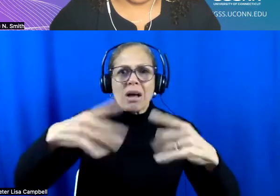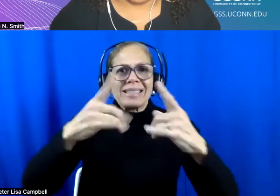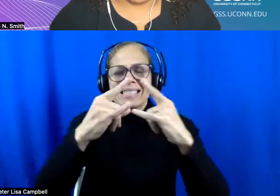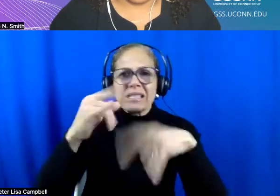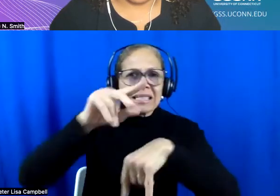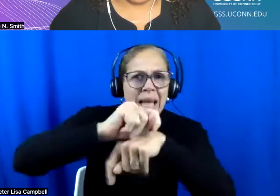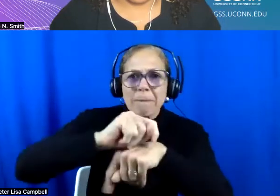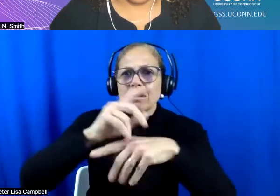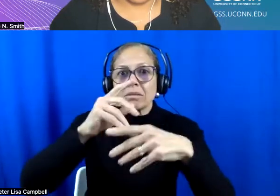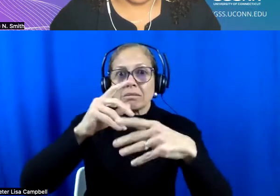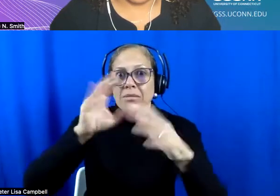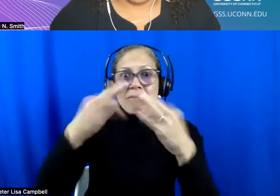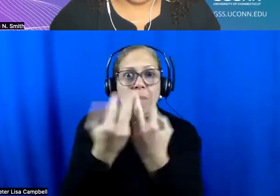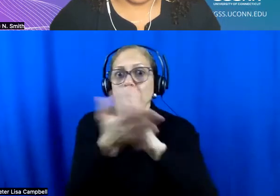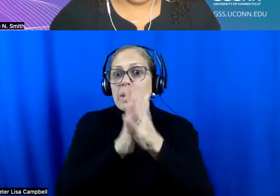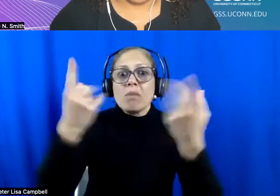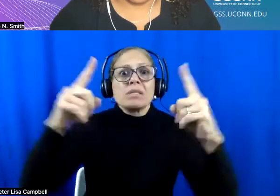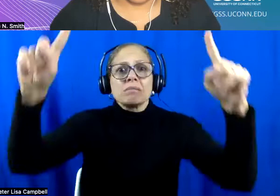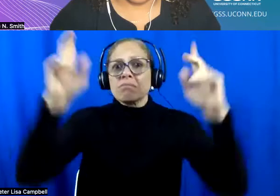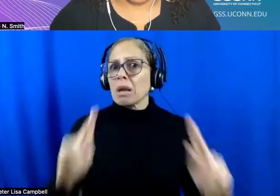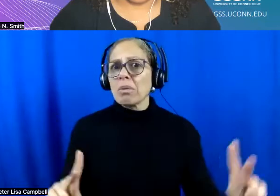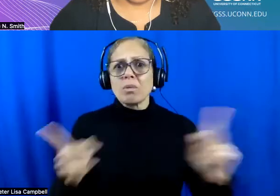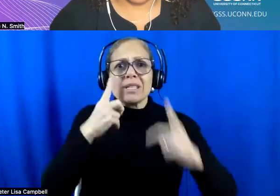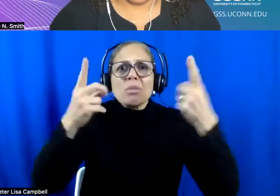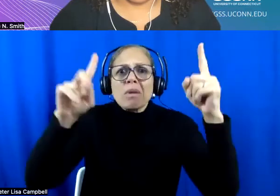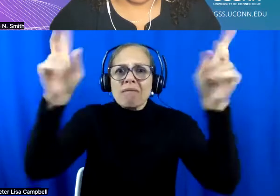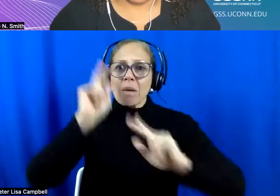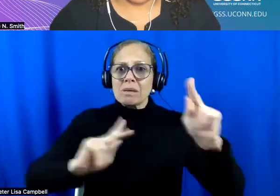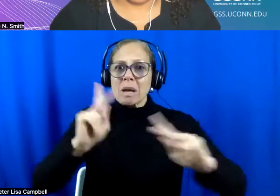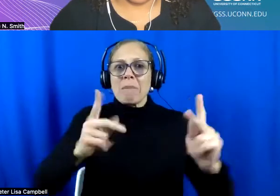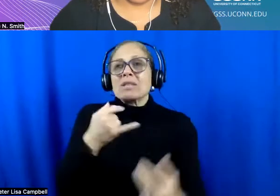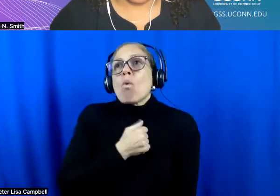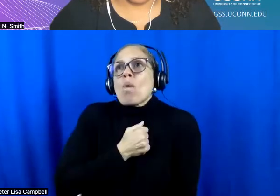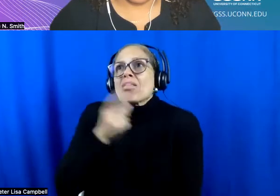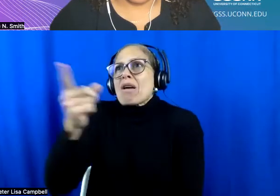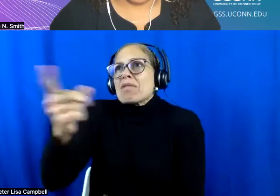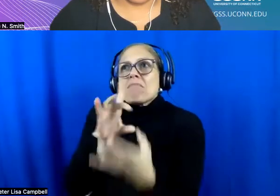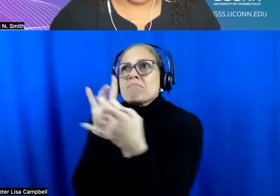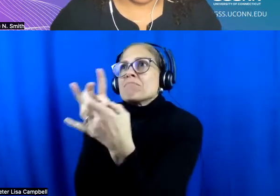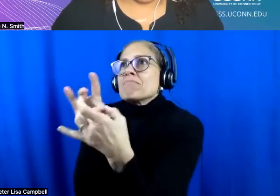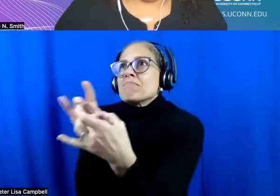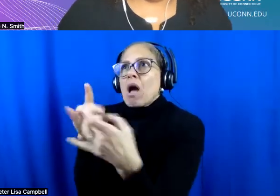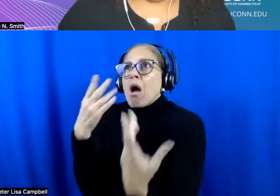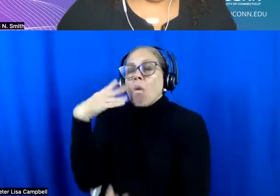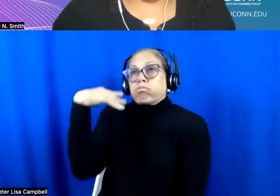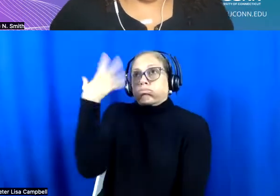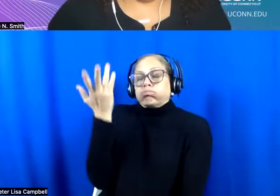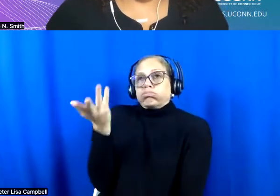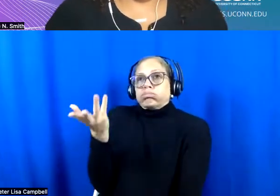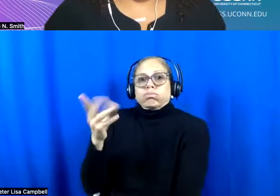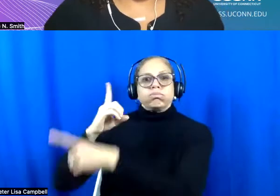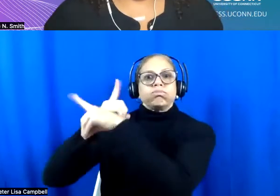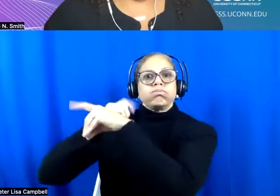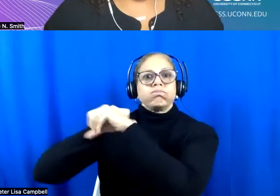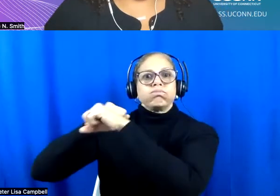family becomes celebrities. We see so many celebrities who, because we love them and we feel an attachment, though we don't know them at all, we will